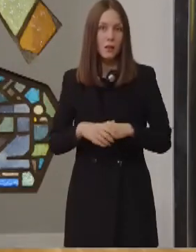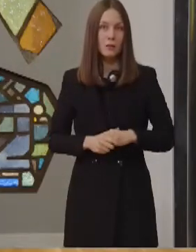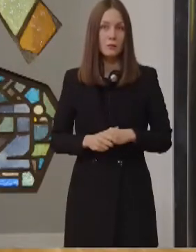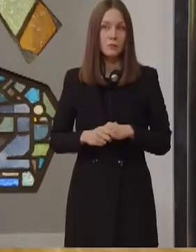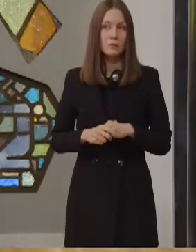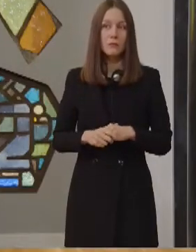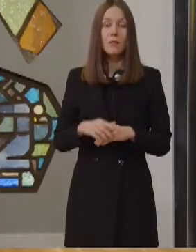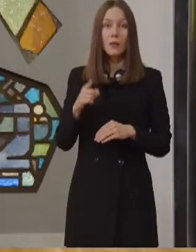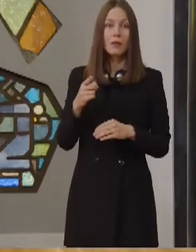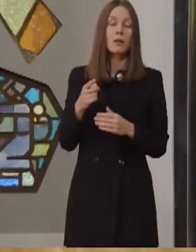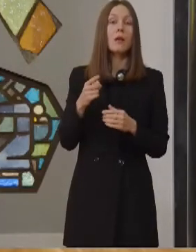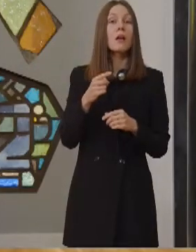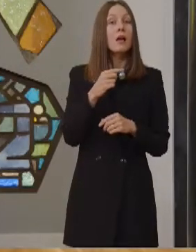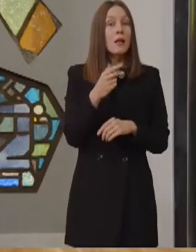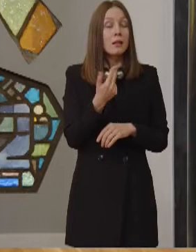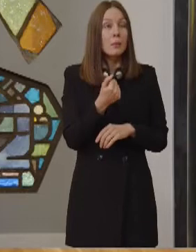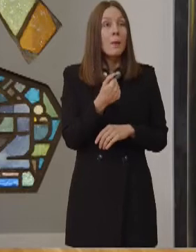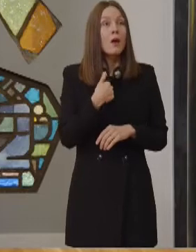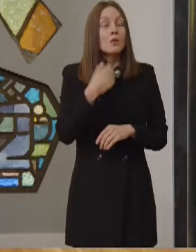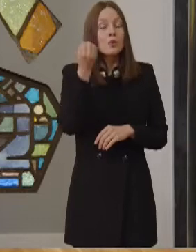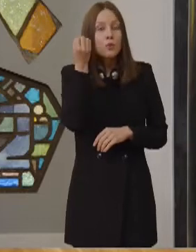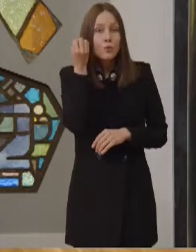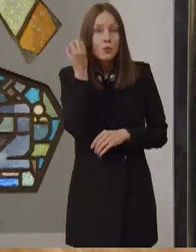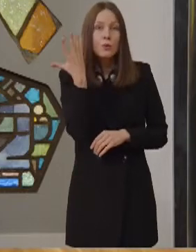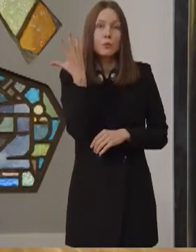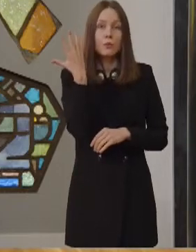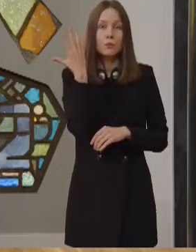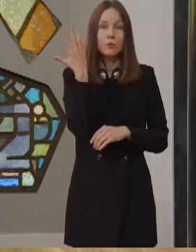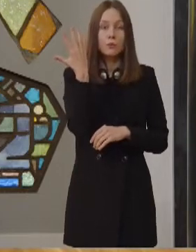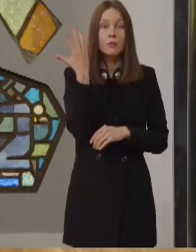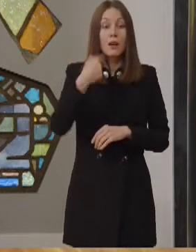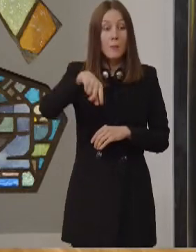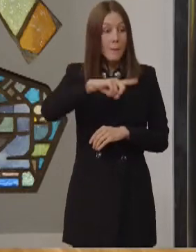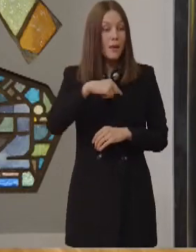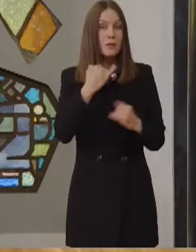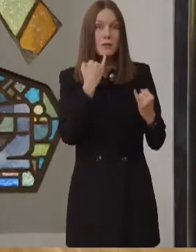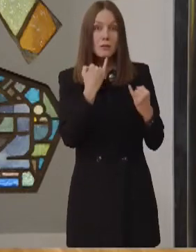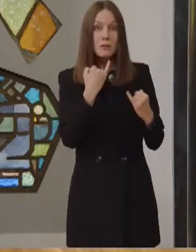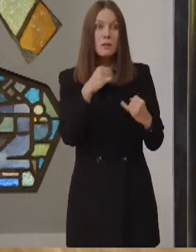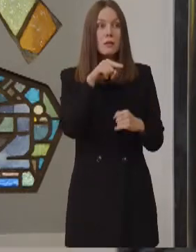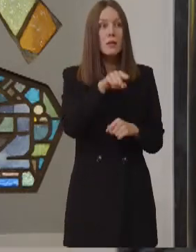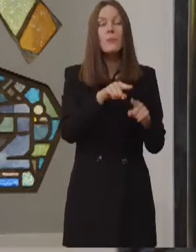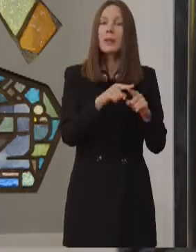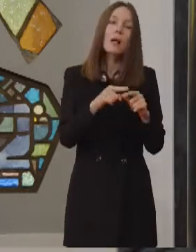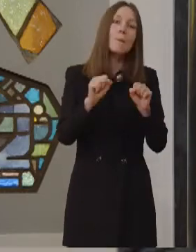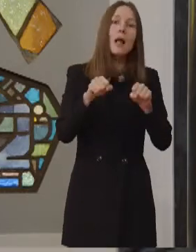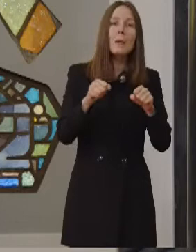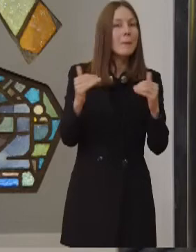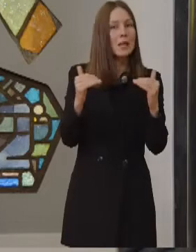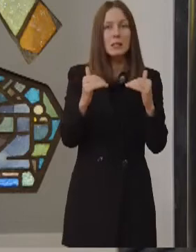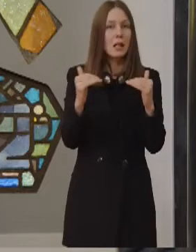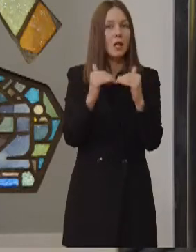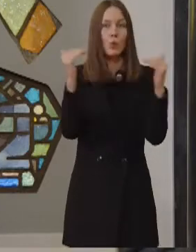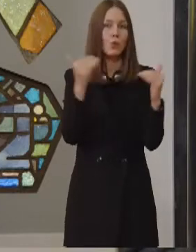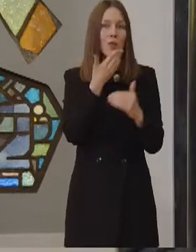the same-sex couples, the same benefits cannot be received. So this